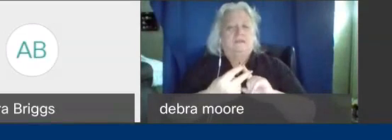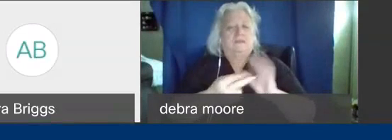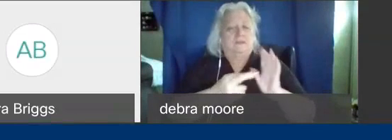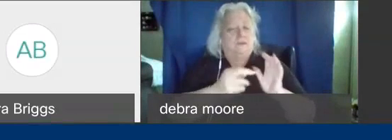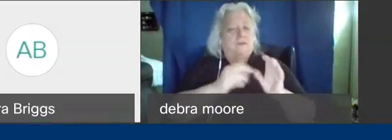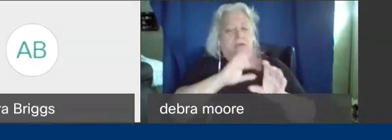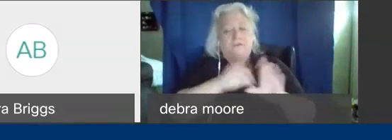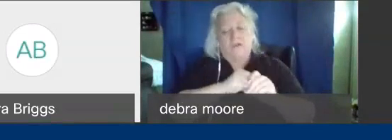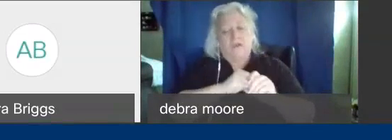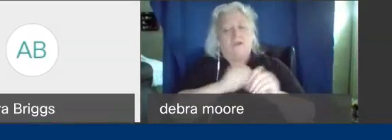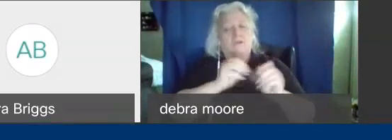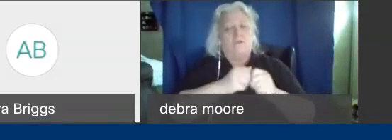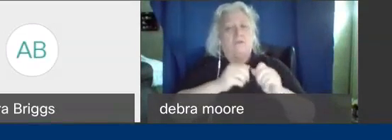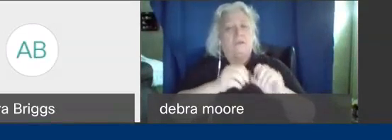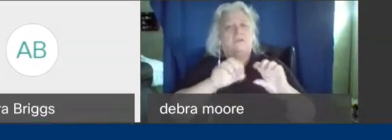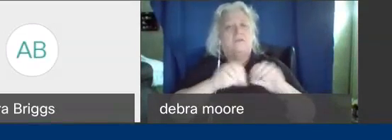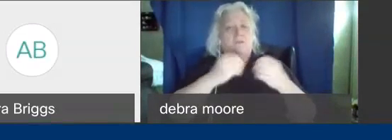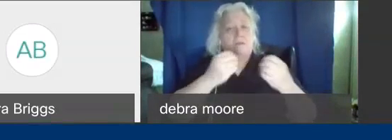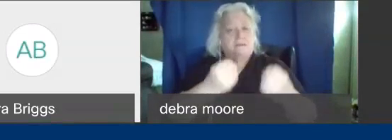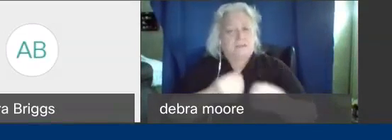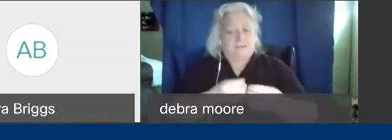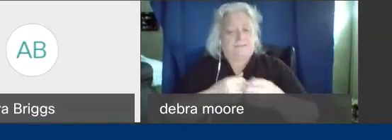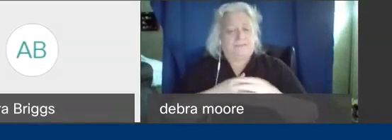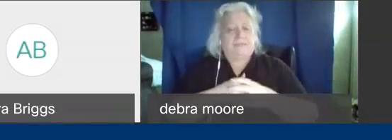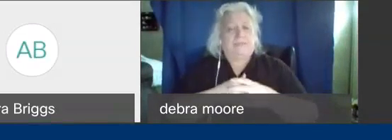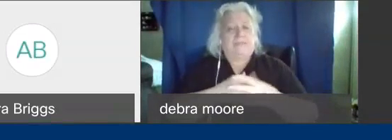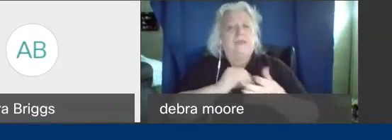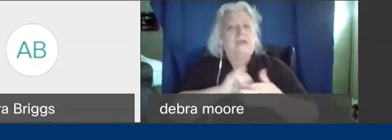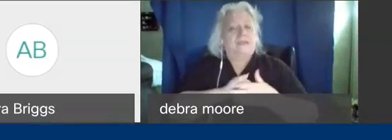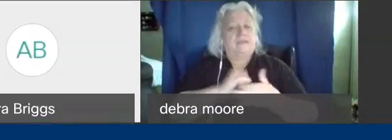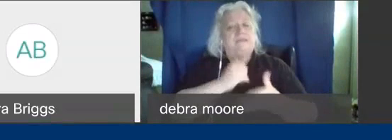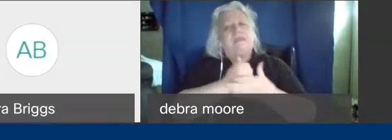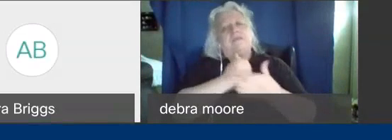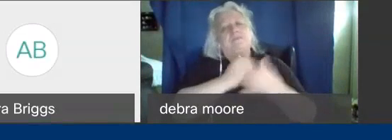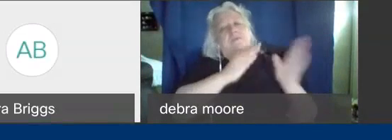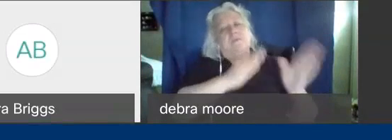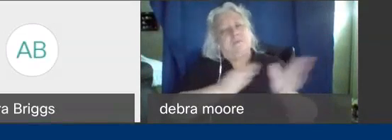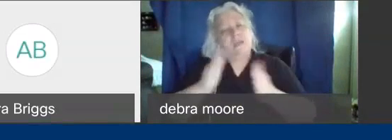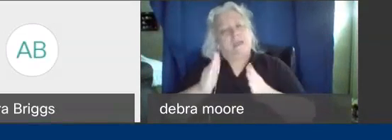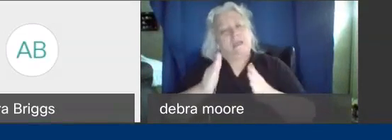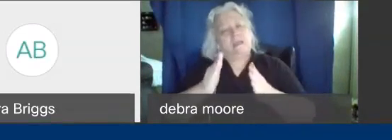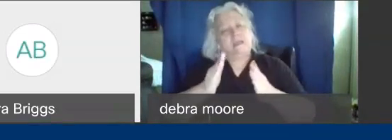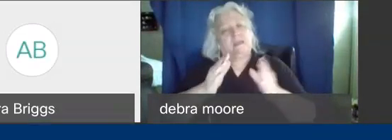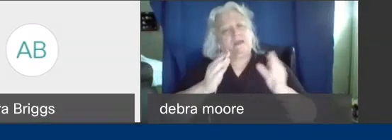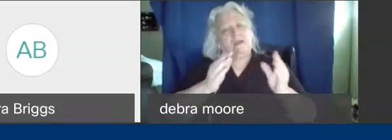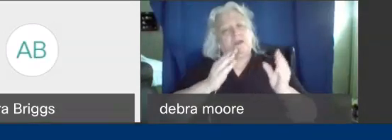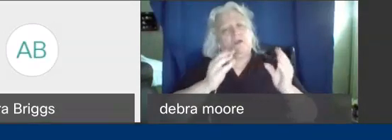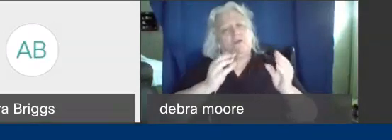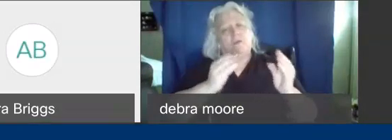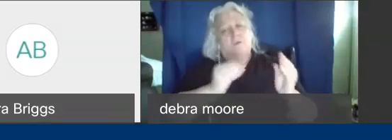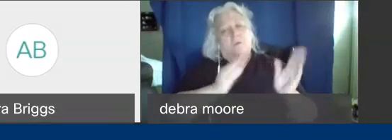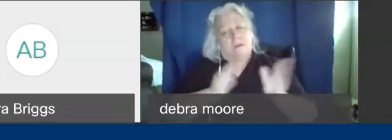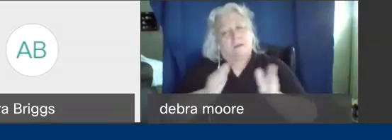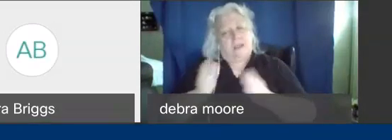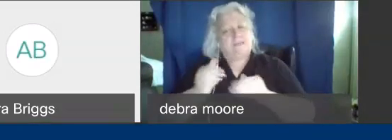So risk management requires that this information helps with the planning and organizing of events on campus. It is